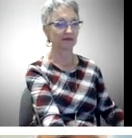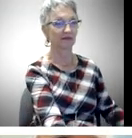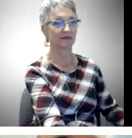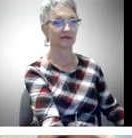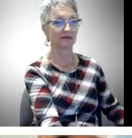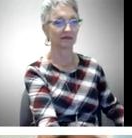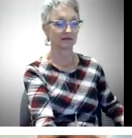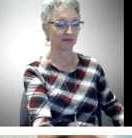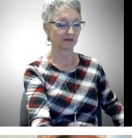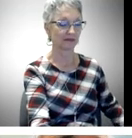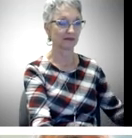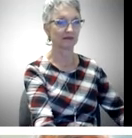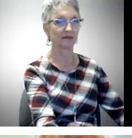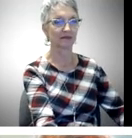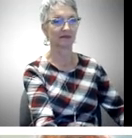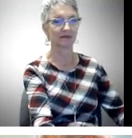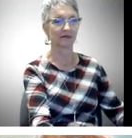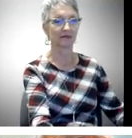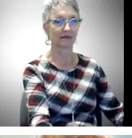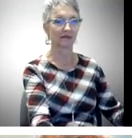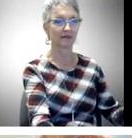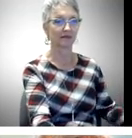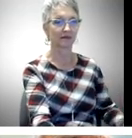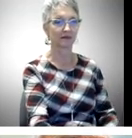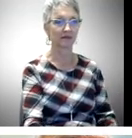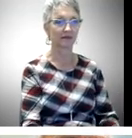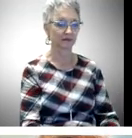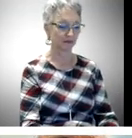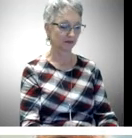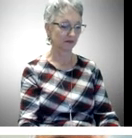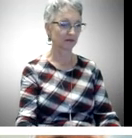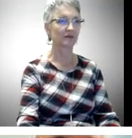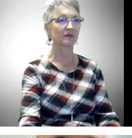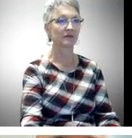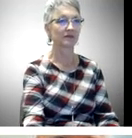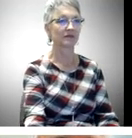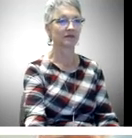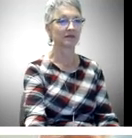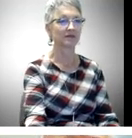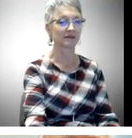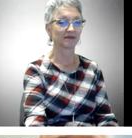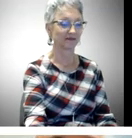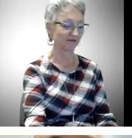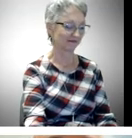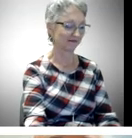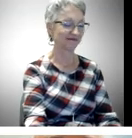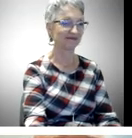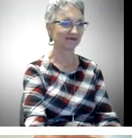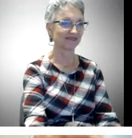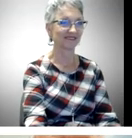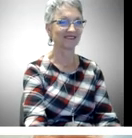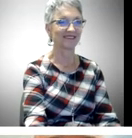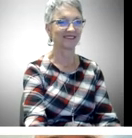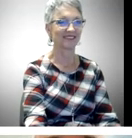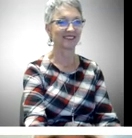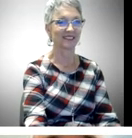testifies at legislative hearings and promoting supported decision-making. So she's like the poster person for supported